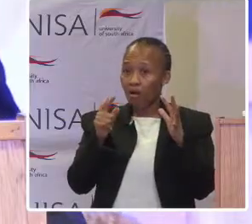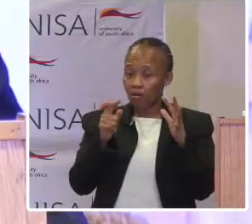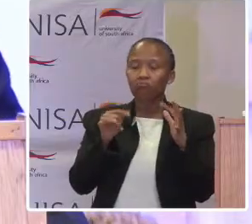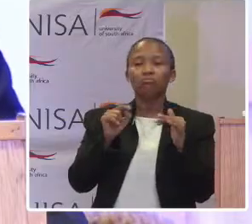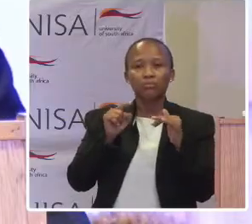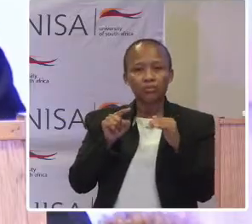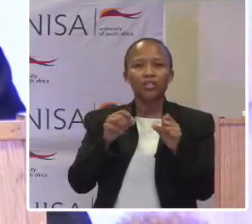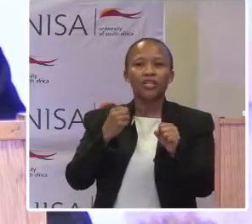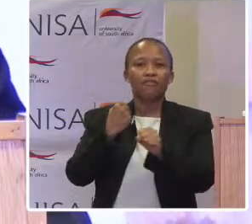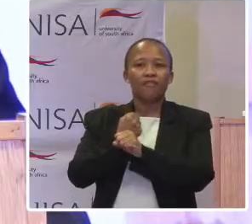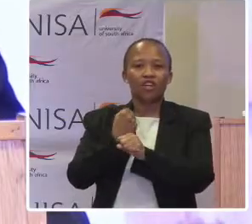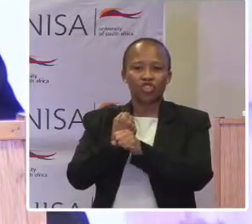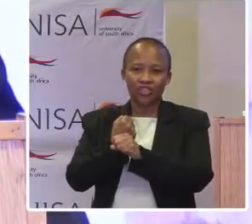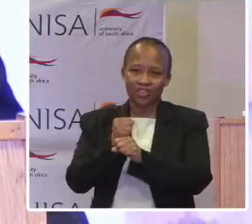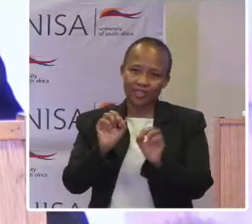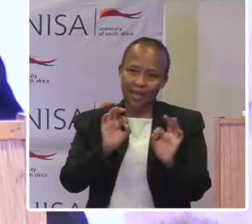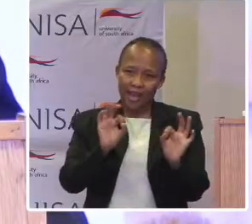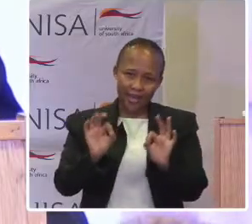intended.